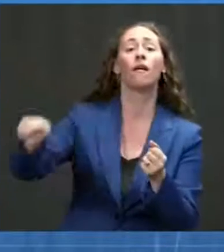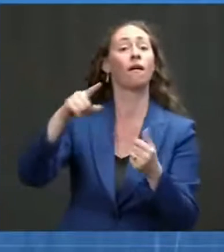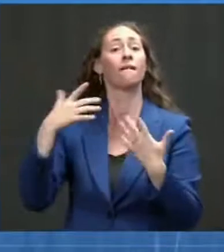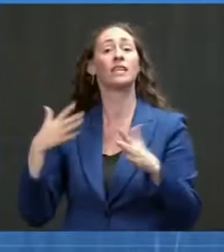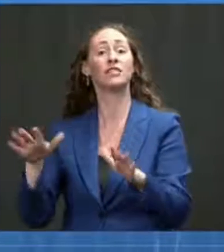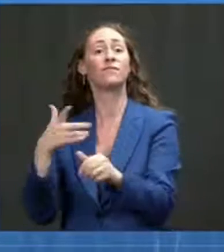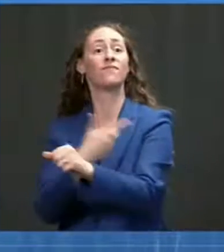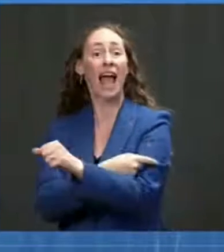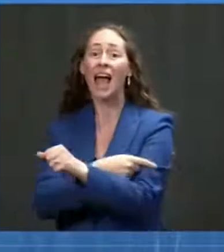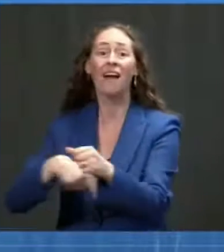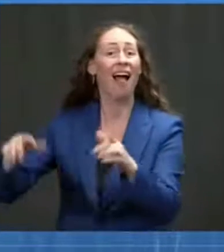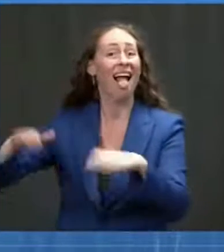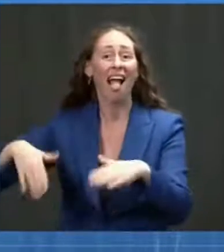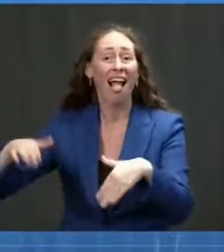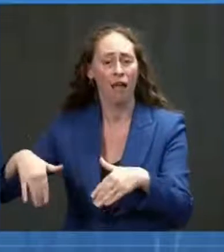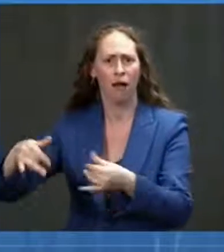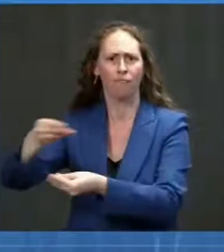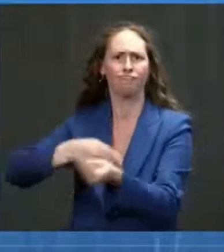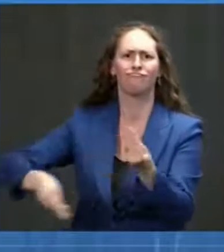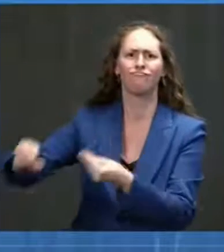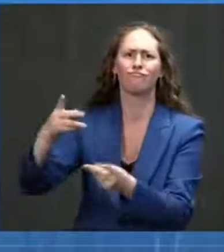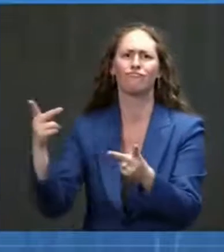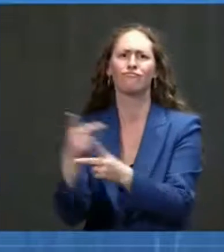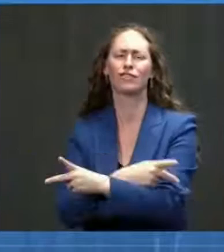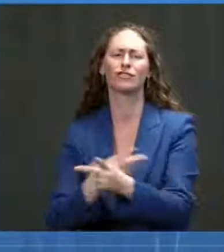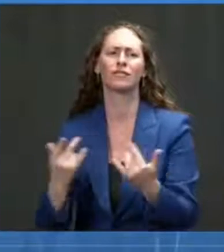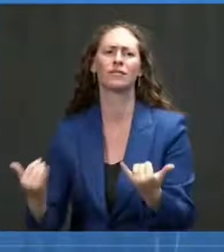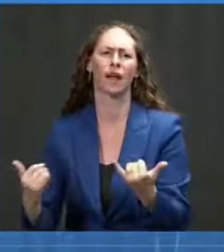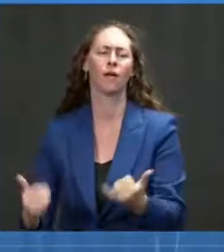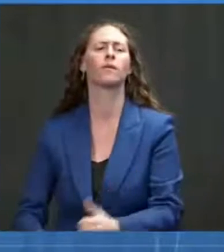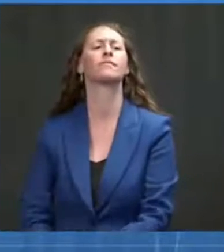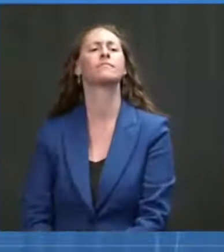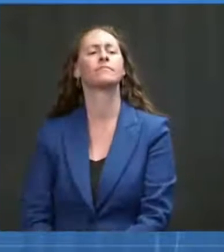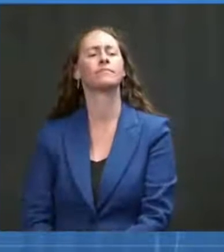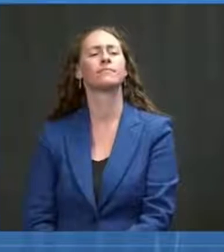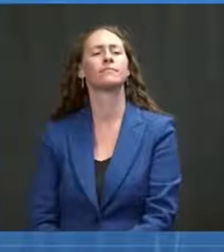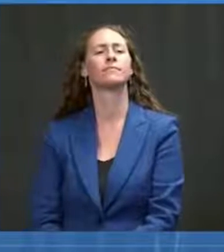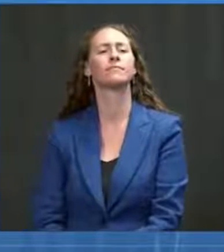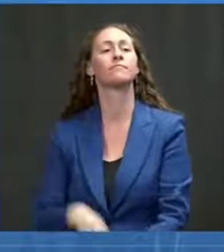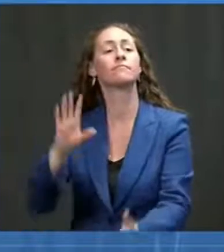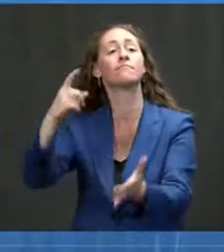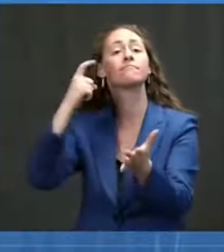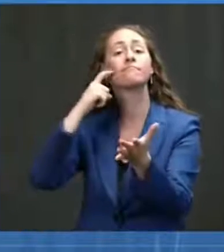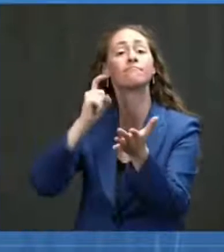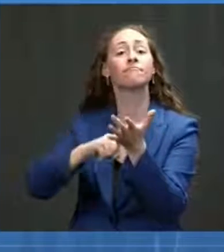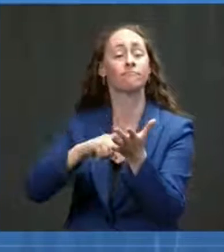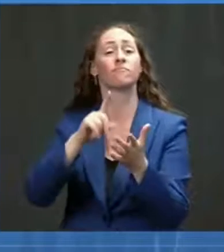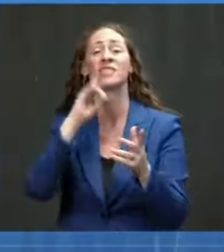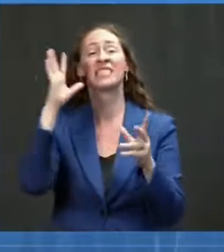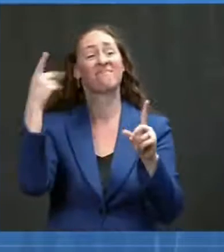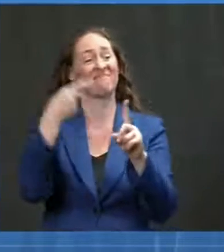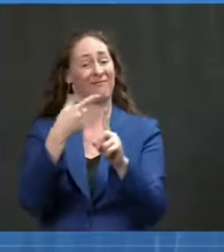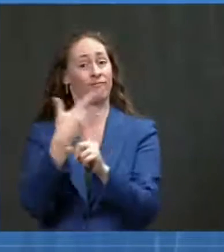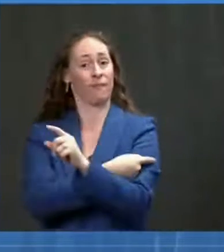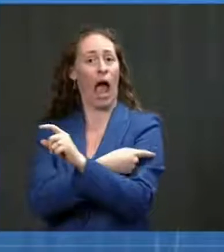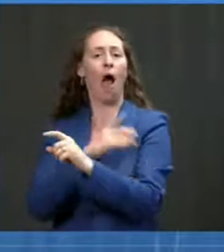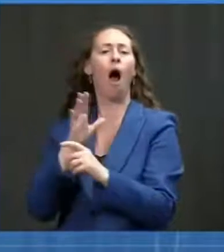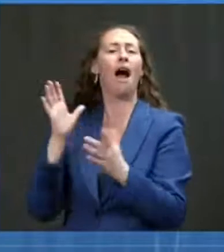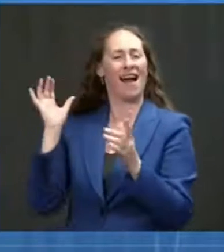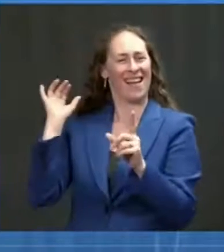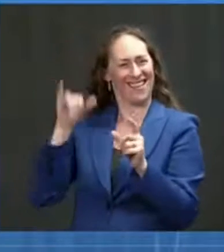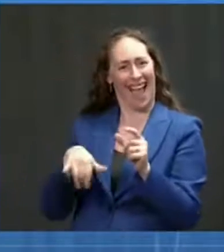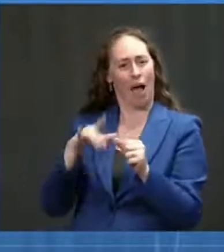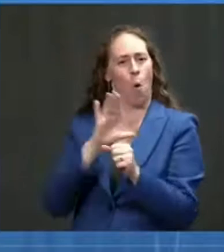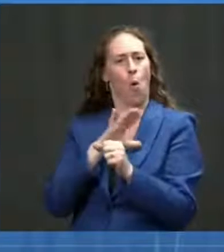people vaccinated is the best way to end this pandemic. And thanks to our relentless efforts to get more shots in